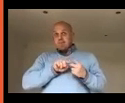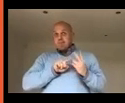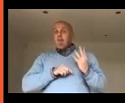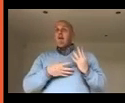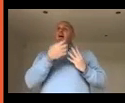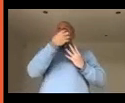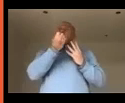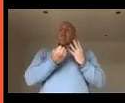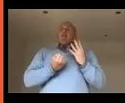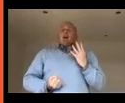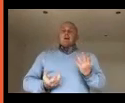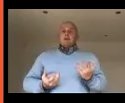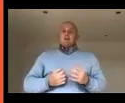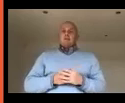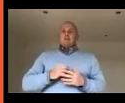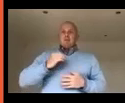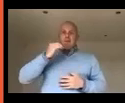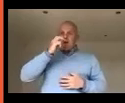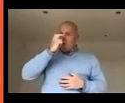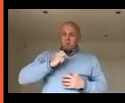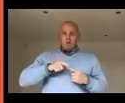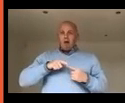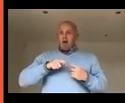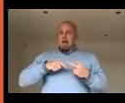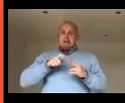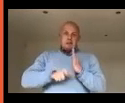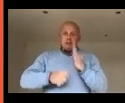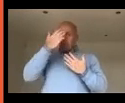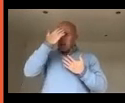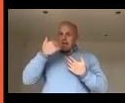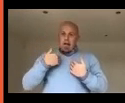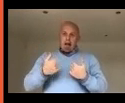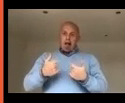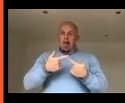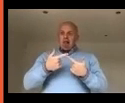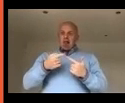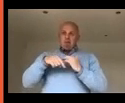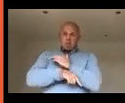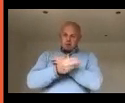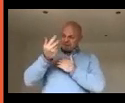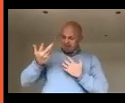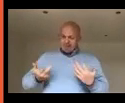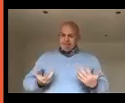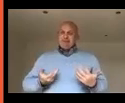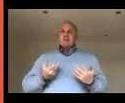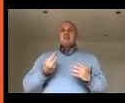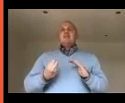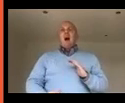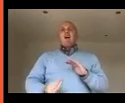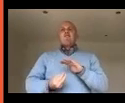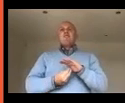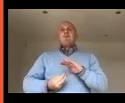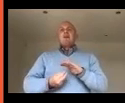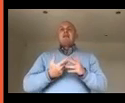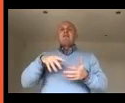at older people, people with disabilities, mental health needs, low incomes, families with young children, Black, Asian